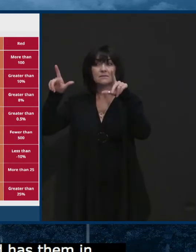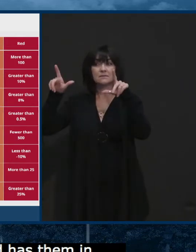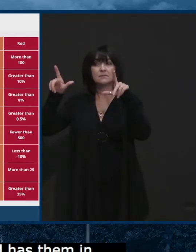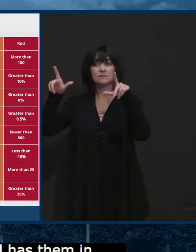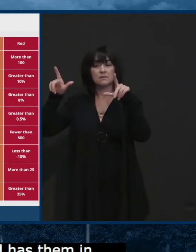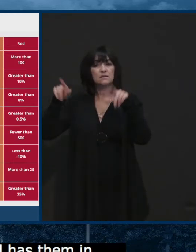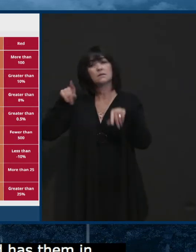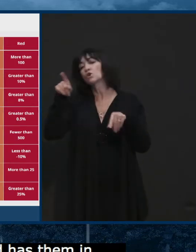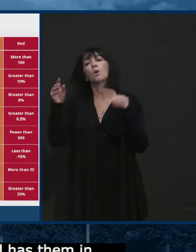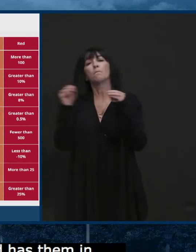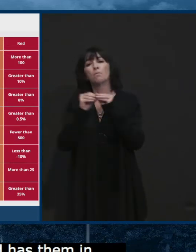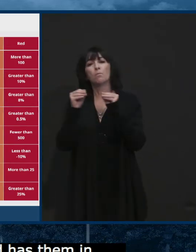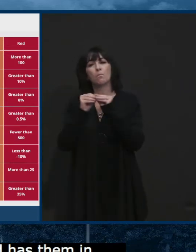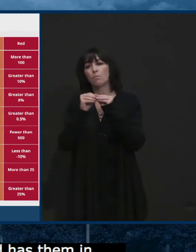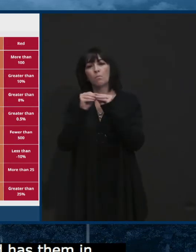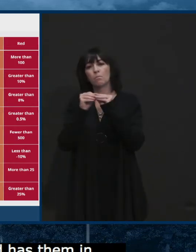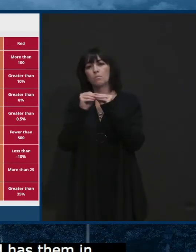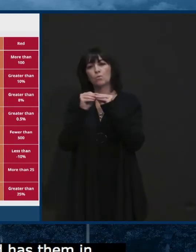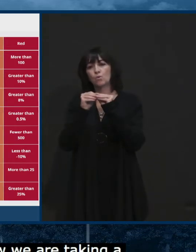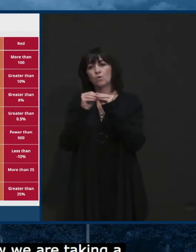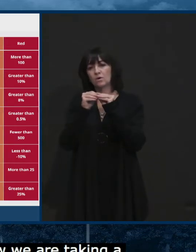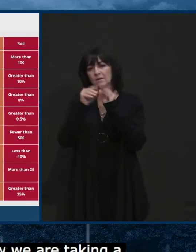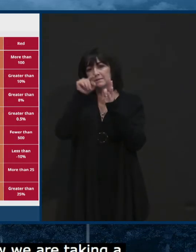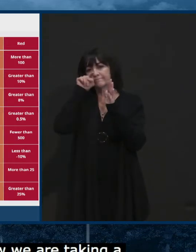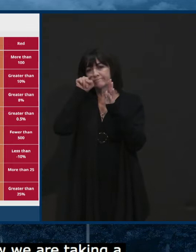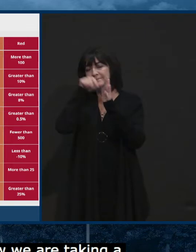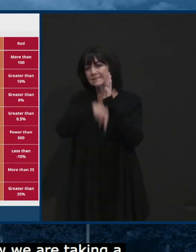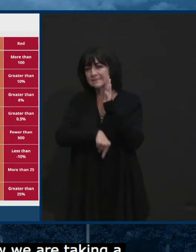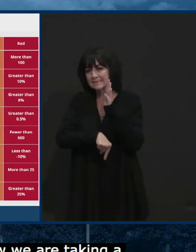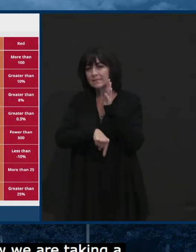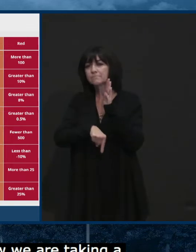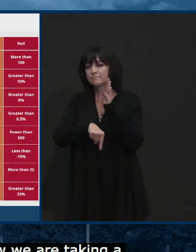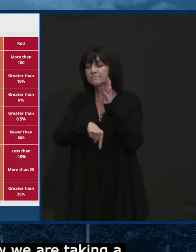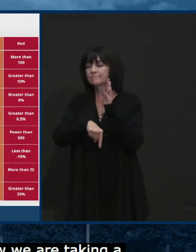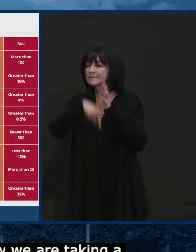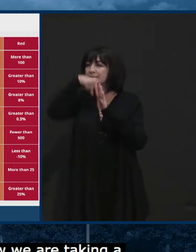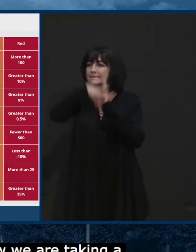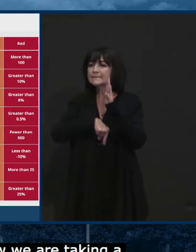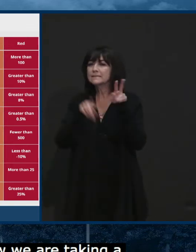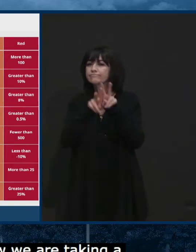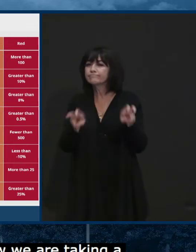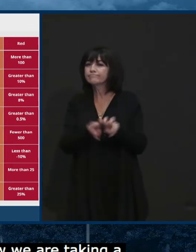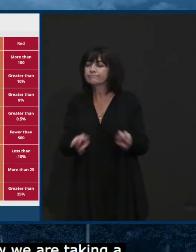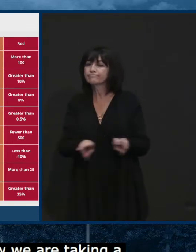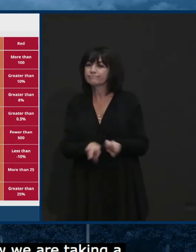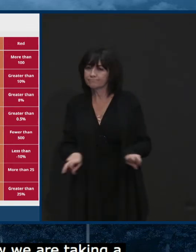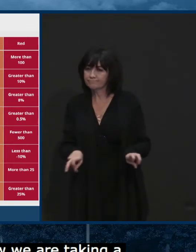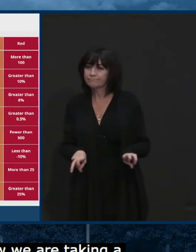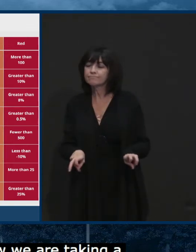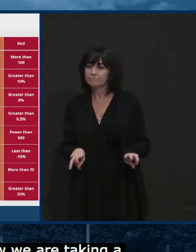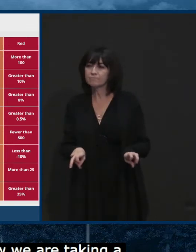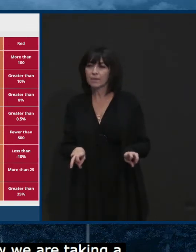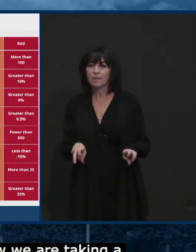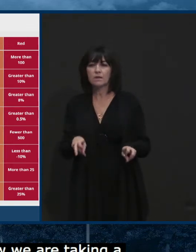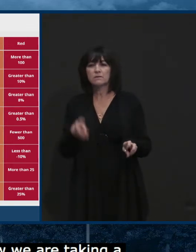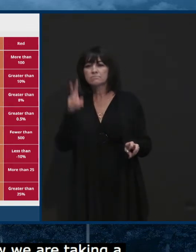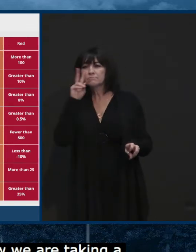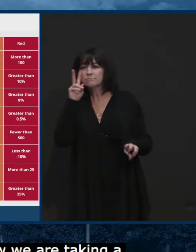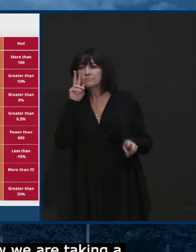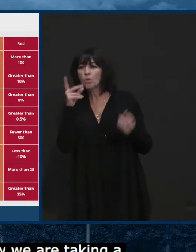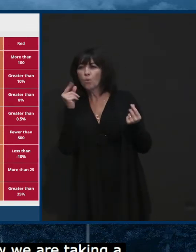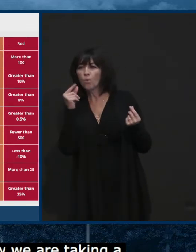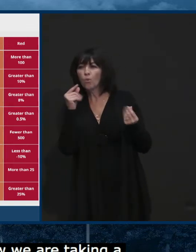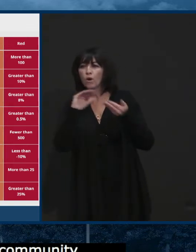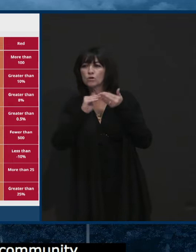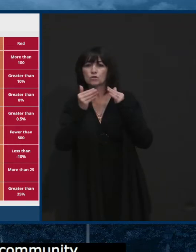taking a deeper dive into kind of better understanding what our community spread looks like and what our testing rates look